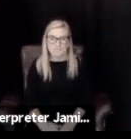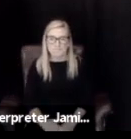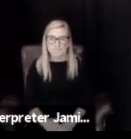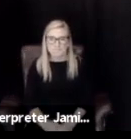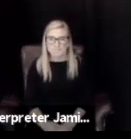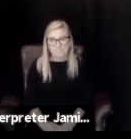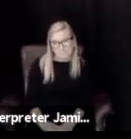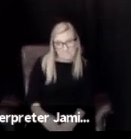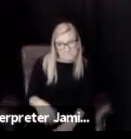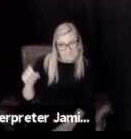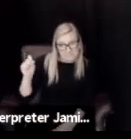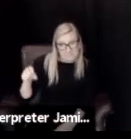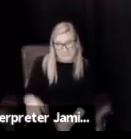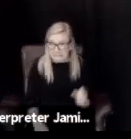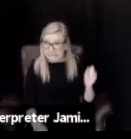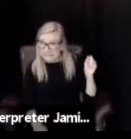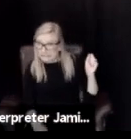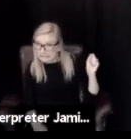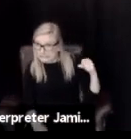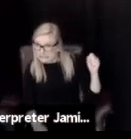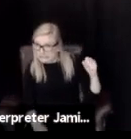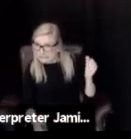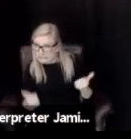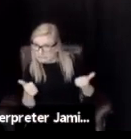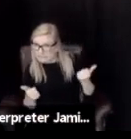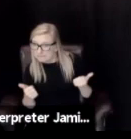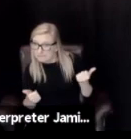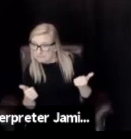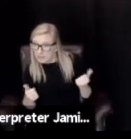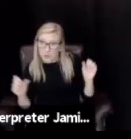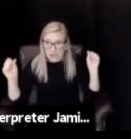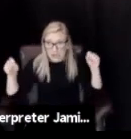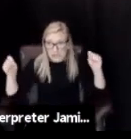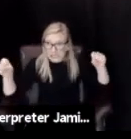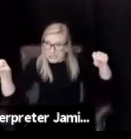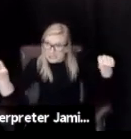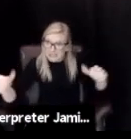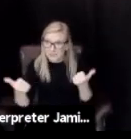Yes? Are you saying yes? Are you saying yes, yes? Or are you saying yes, yes,